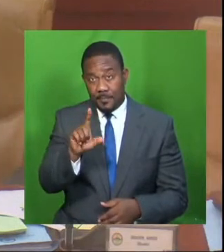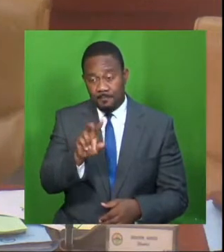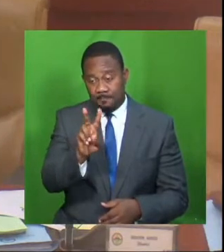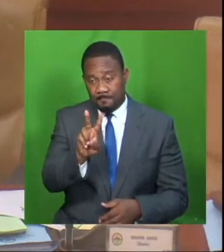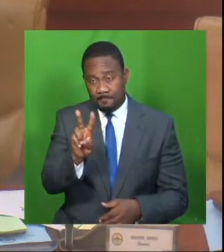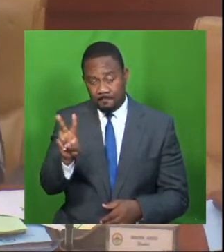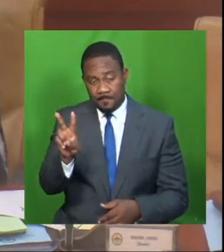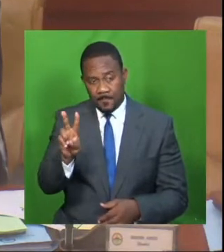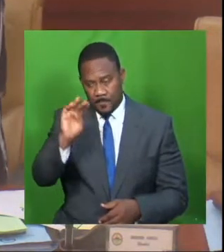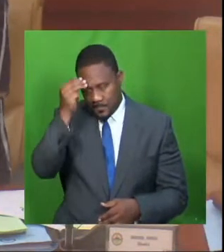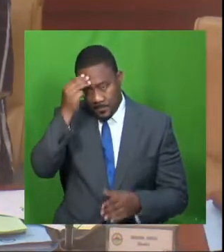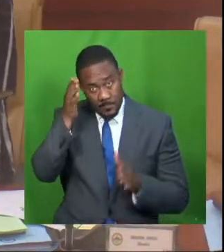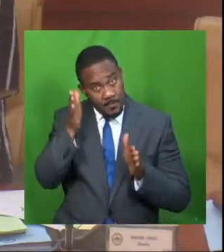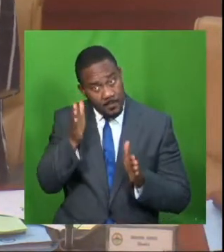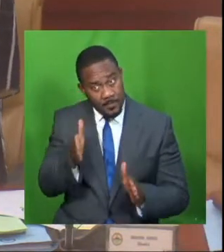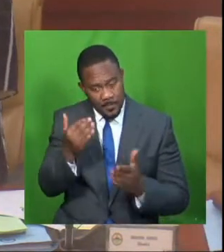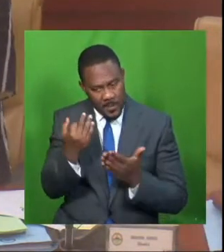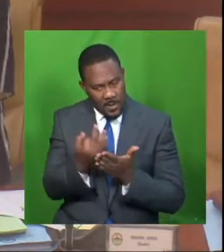Yes.